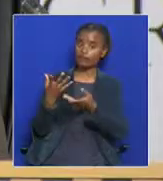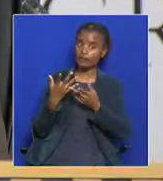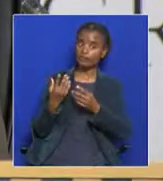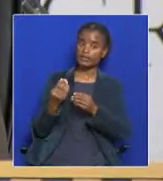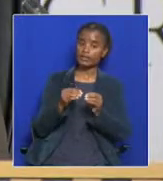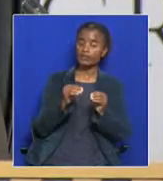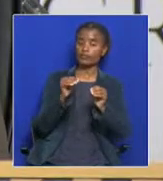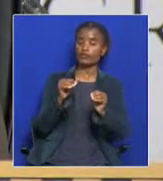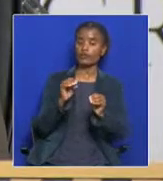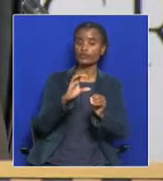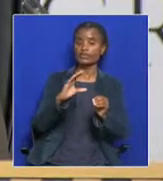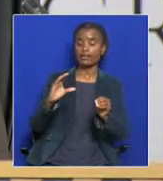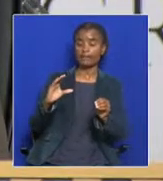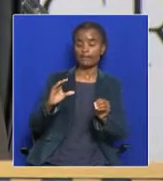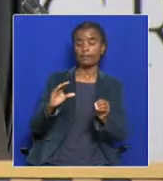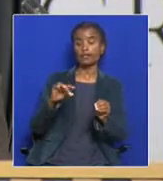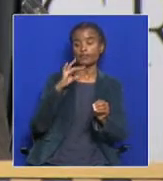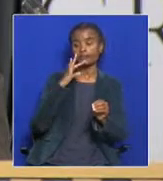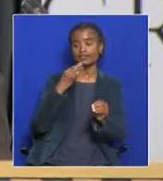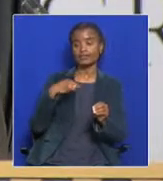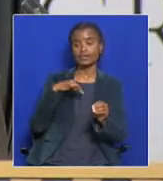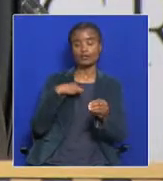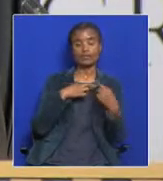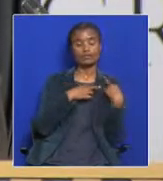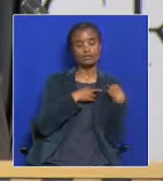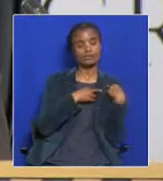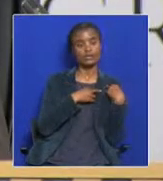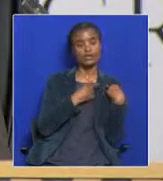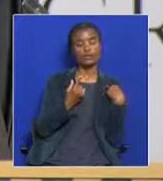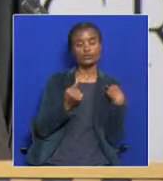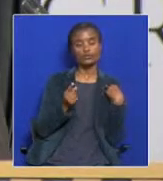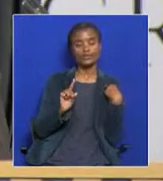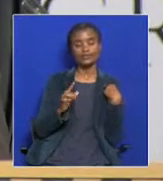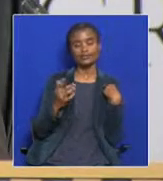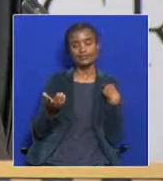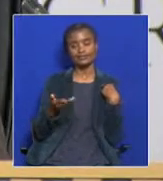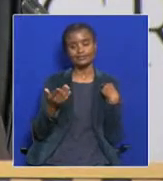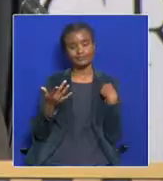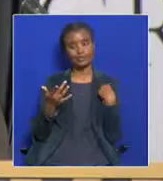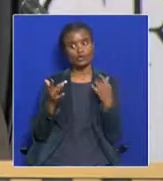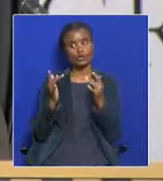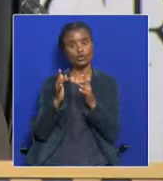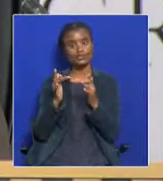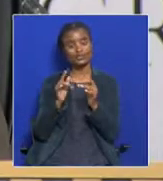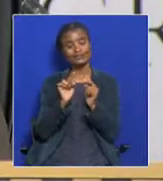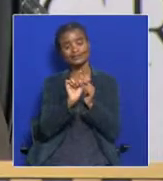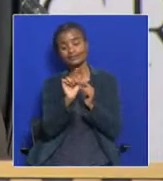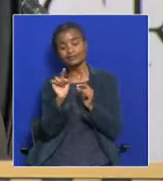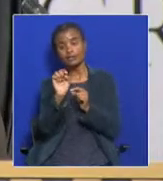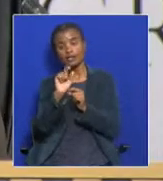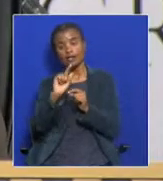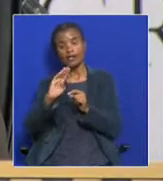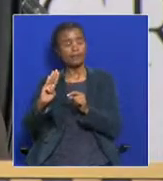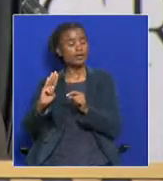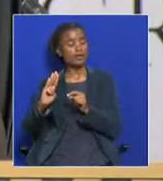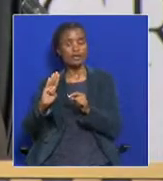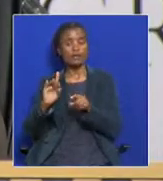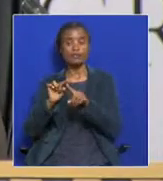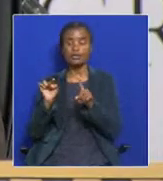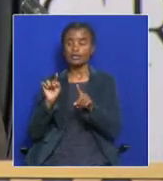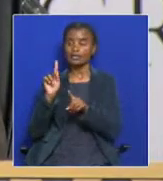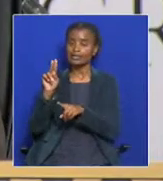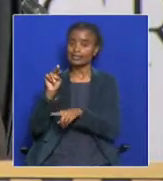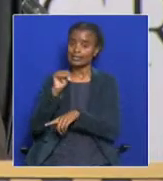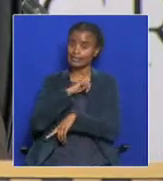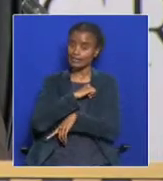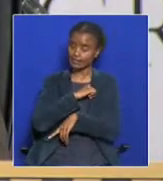not on us to make contact with those labs. Our KZN lab was sending our exhibits to